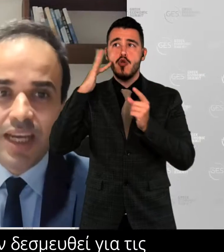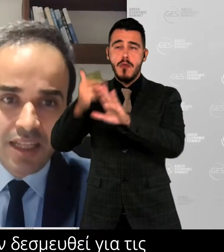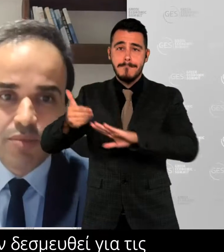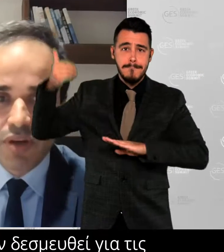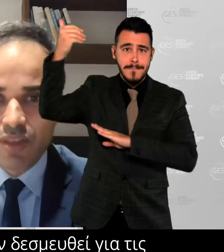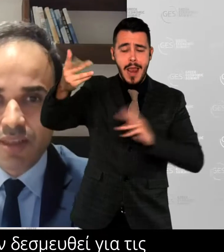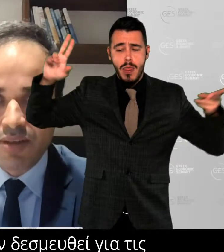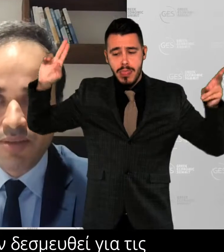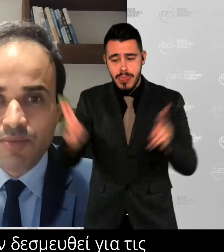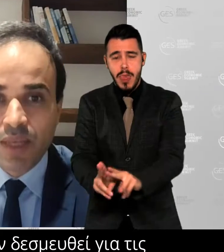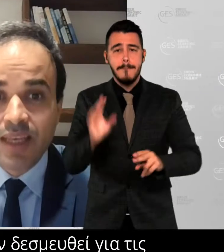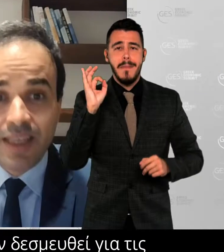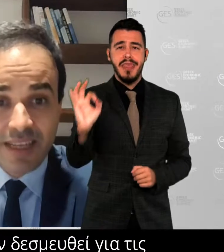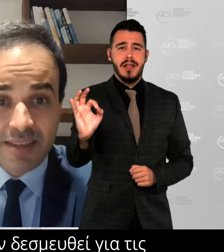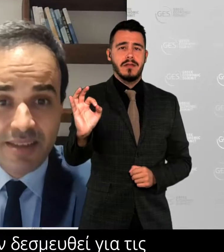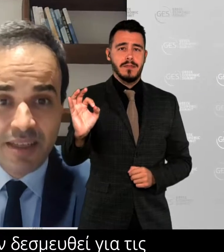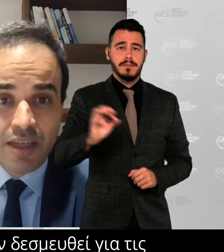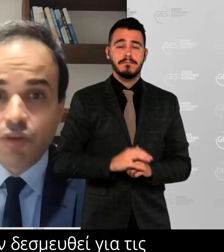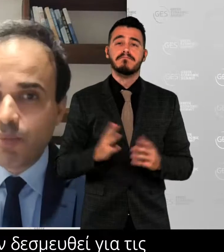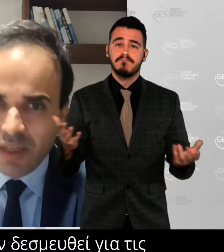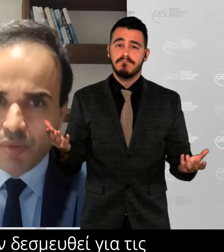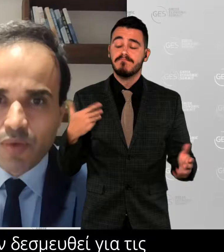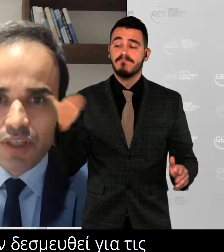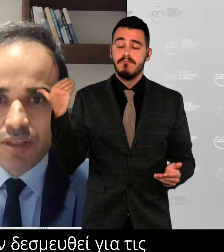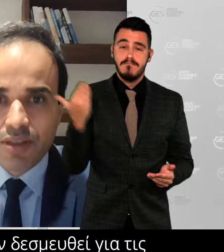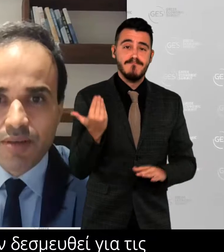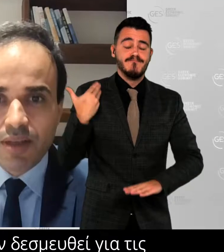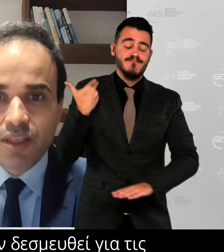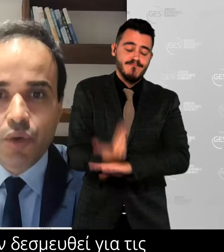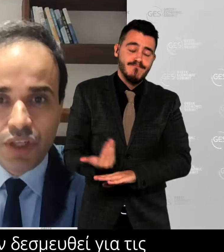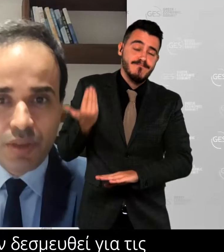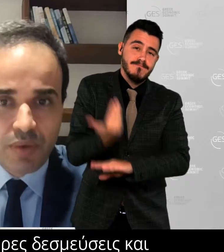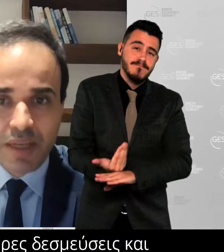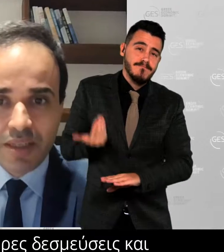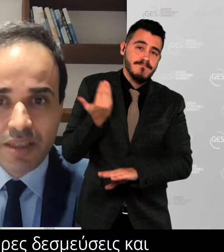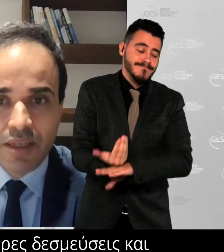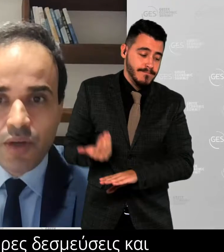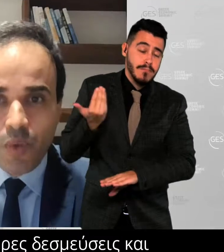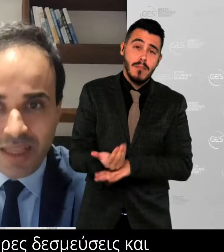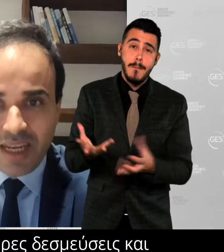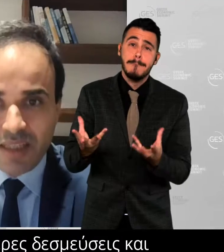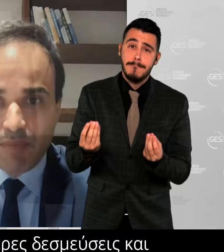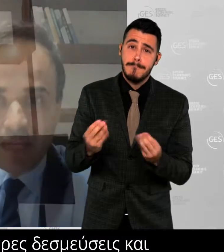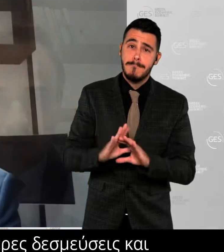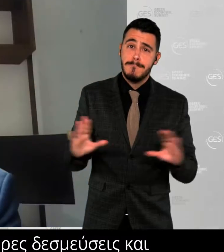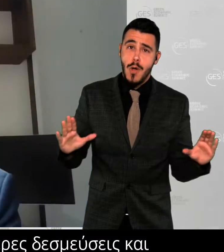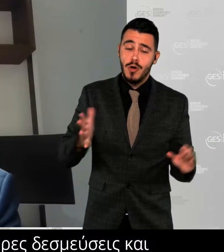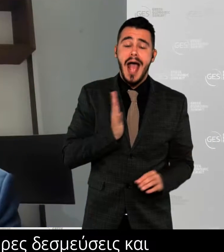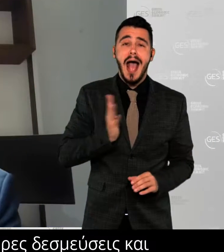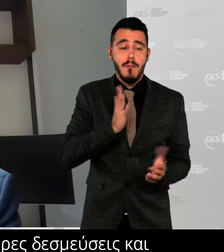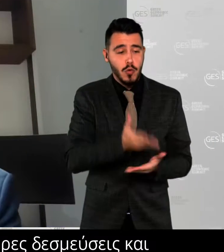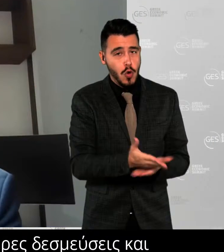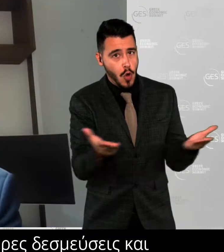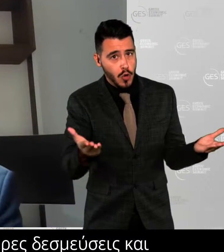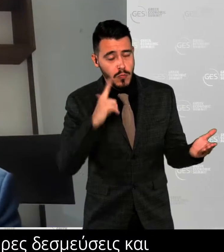the public and the private sector. Yet, for many corporations, the question remains, what does the path to